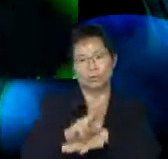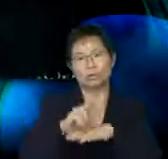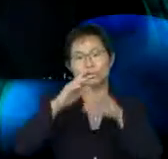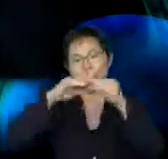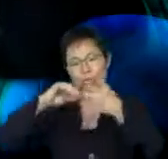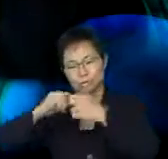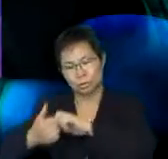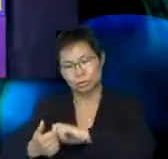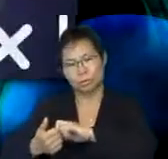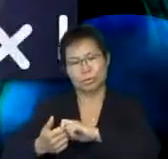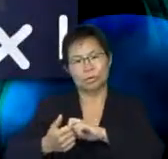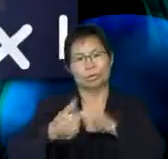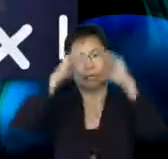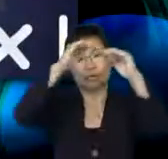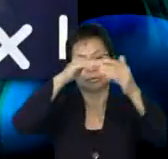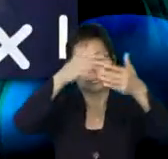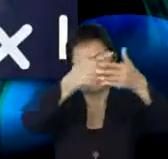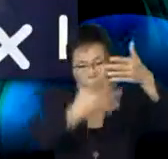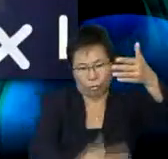solve the following question.